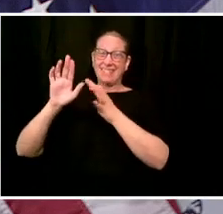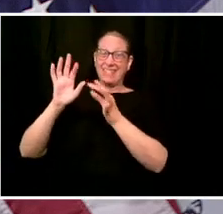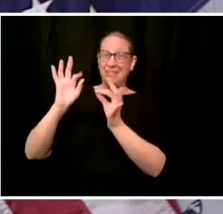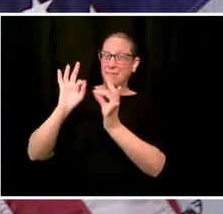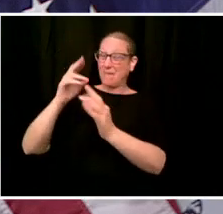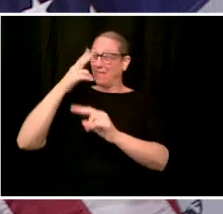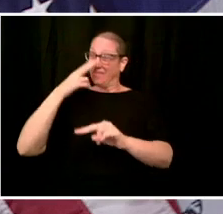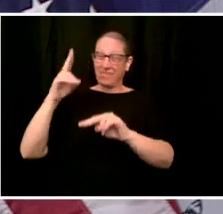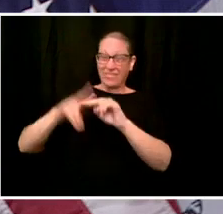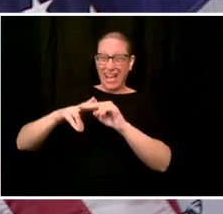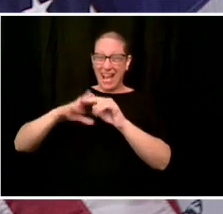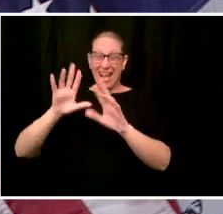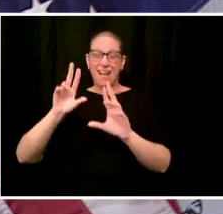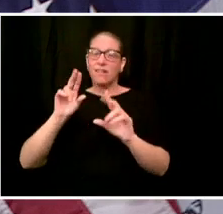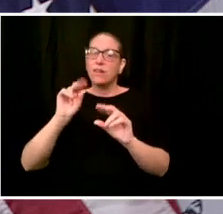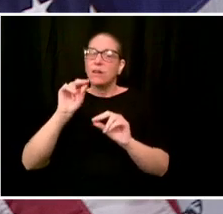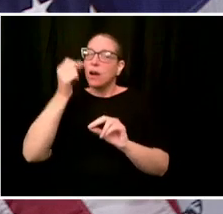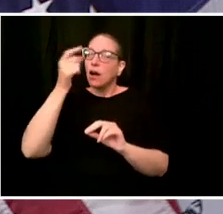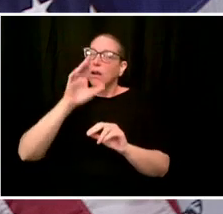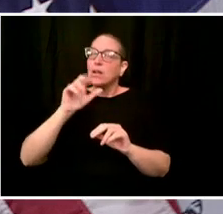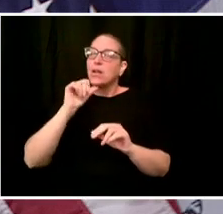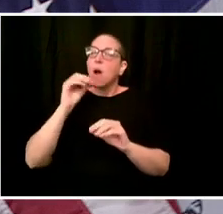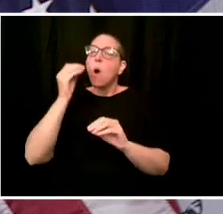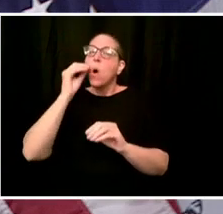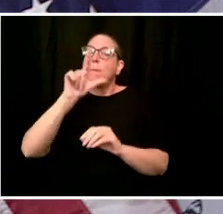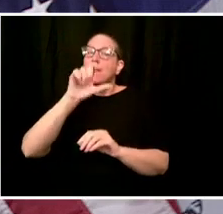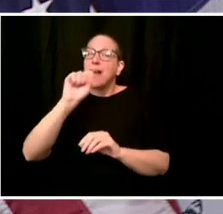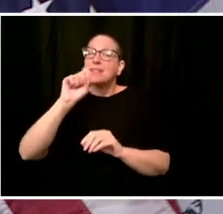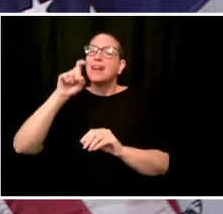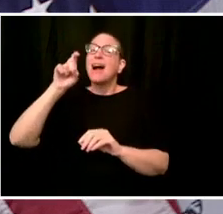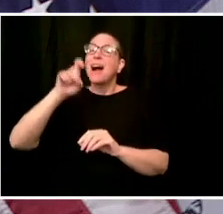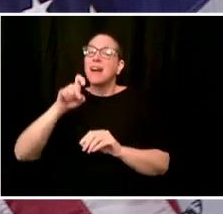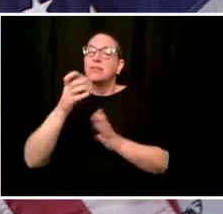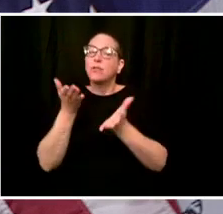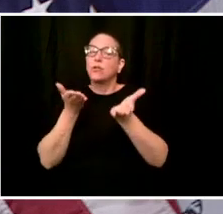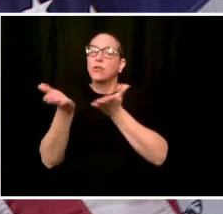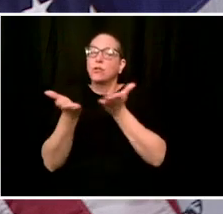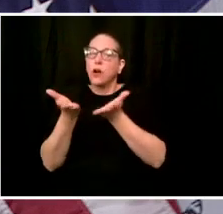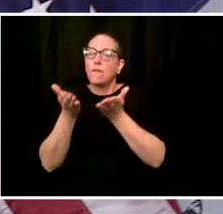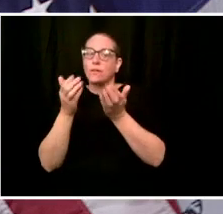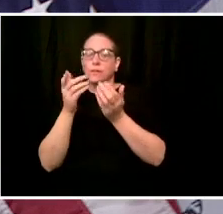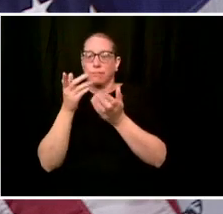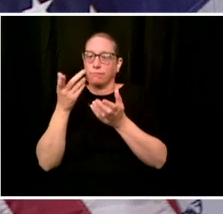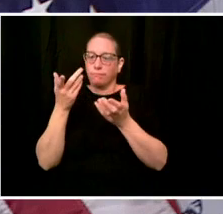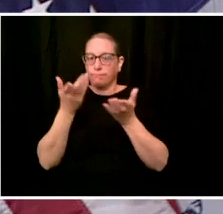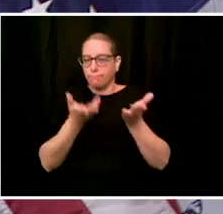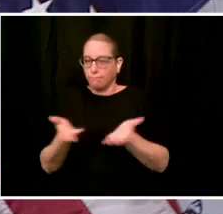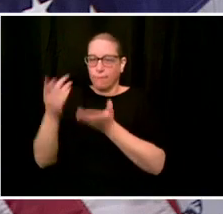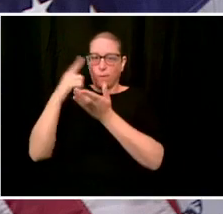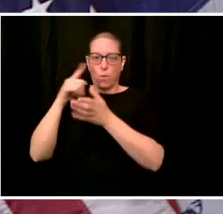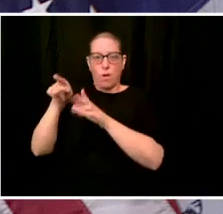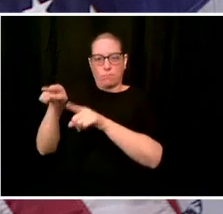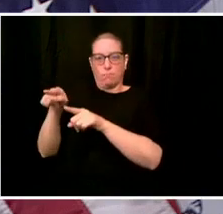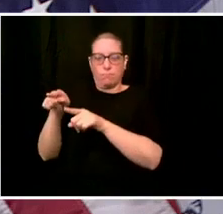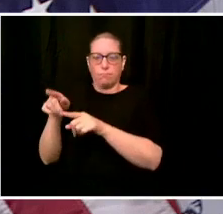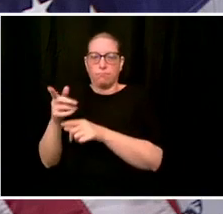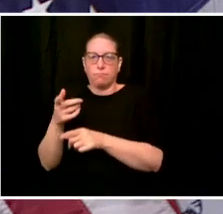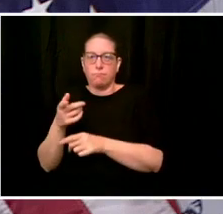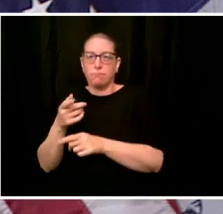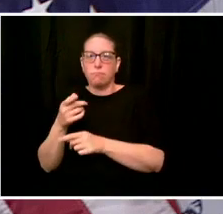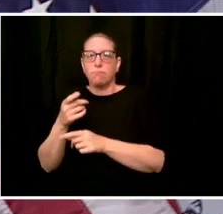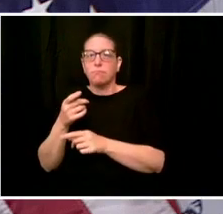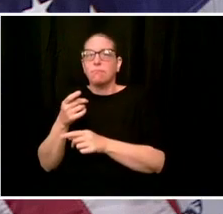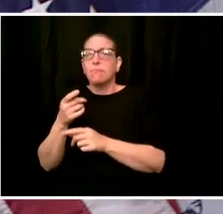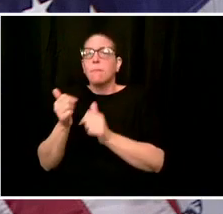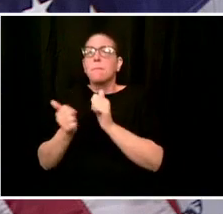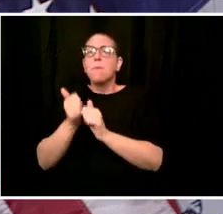like a certain number of people in our shelter system, were living in an apartment, working, and then they just couldn't make ends meet and they end